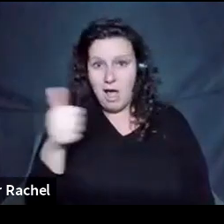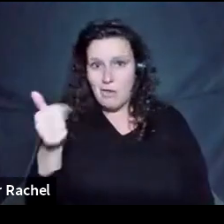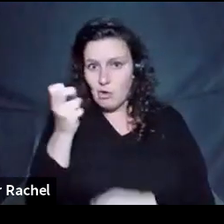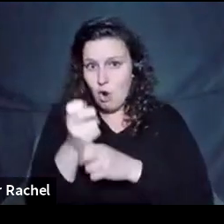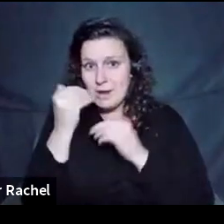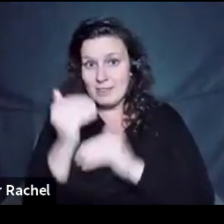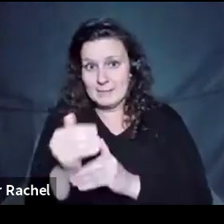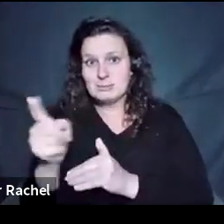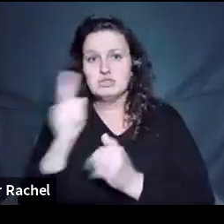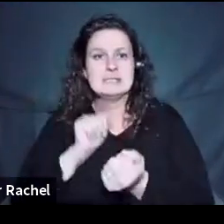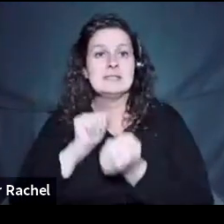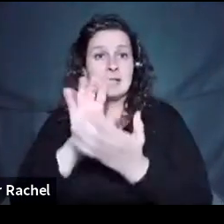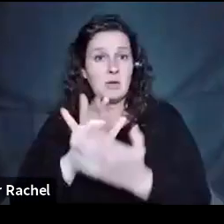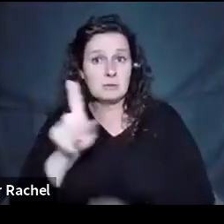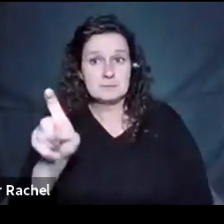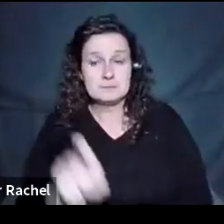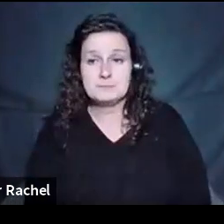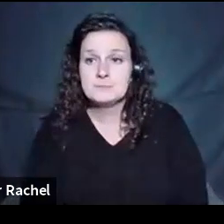she's encountered.